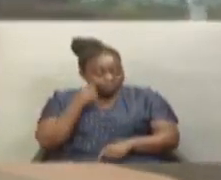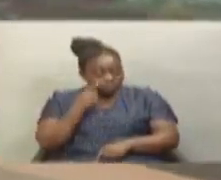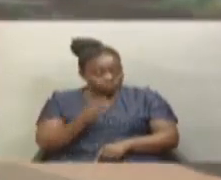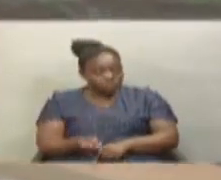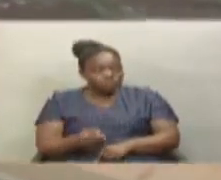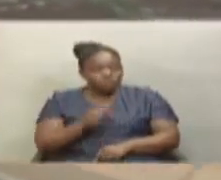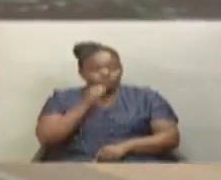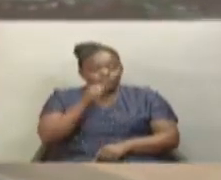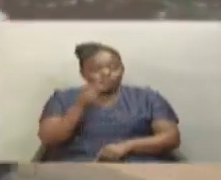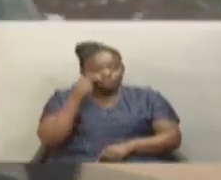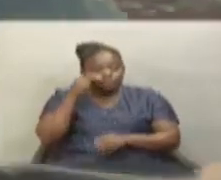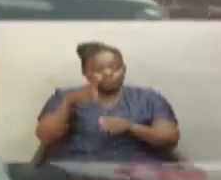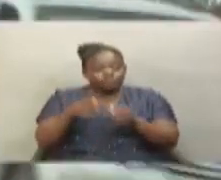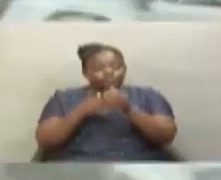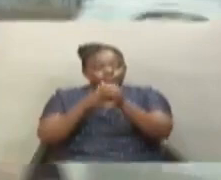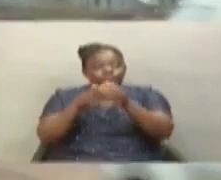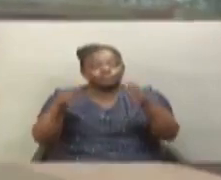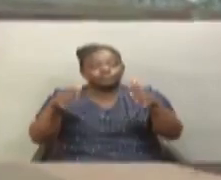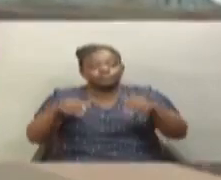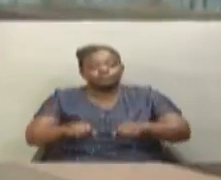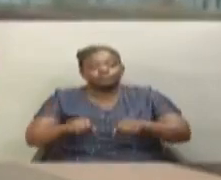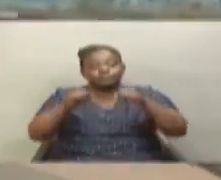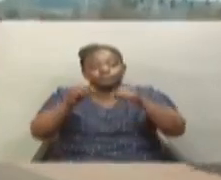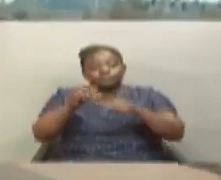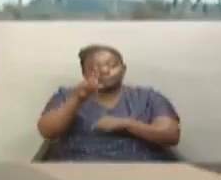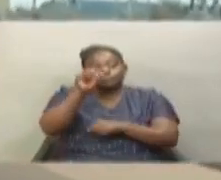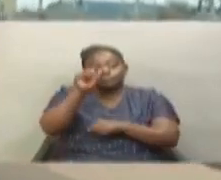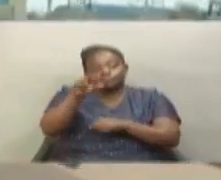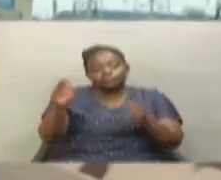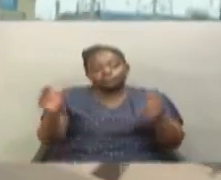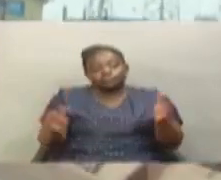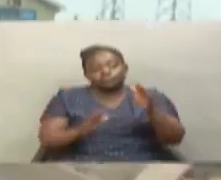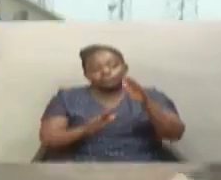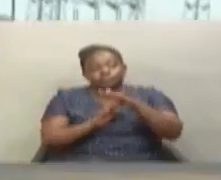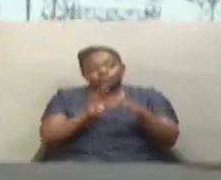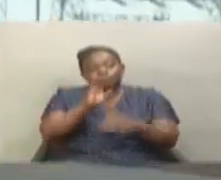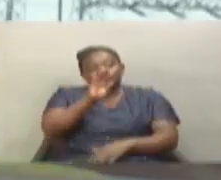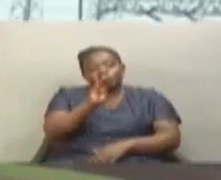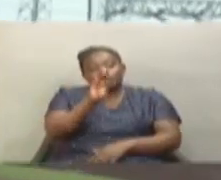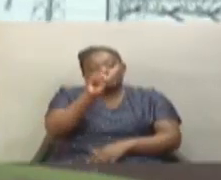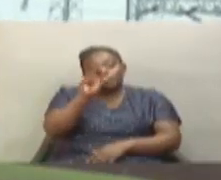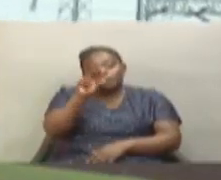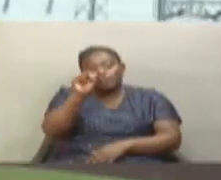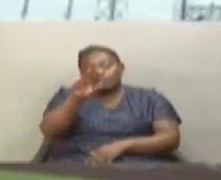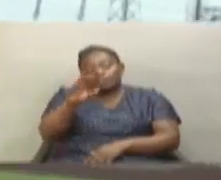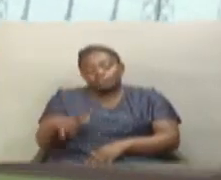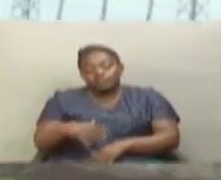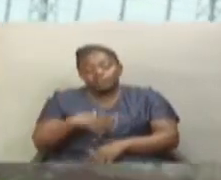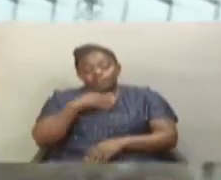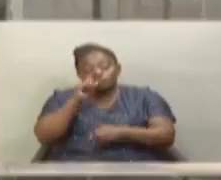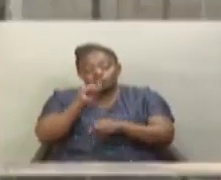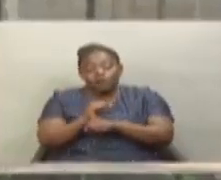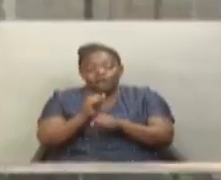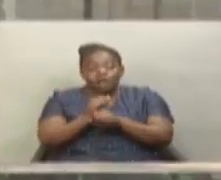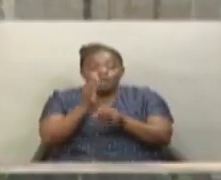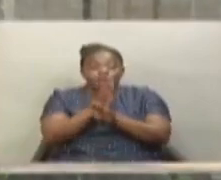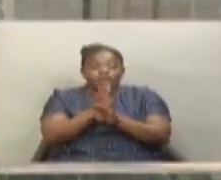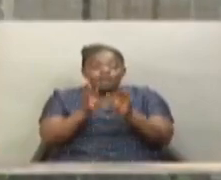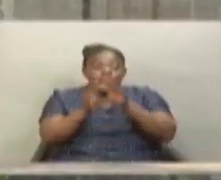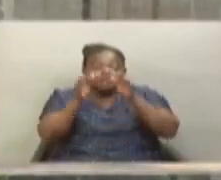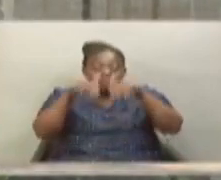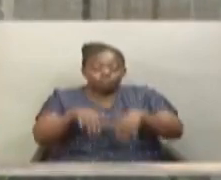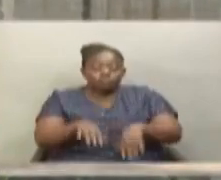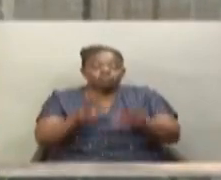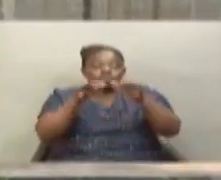Vision Group abakulembeddwamu agikulira Don Wanyama n'omukunganya ow'okuntiko Babula Kaija balambudde omulimu gw'okuzimba ebbibiro